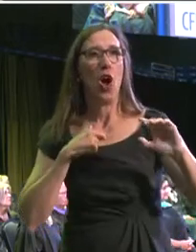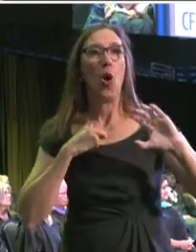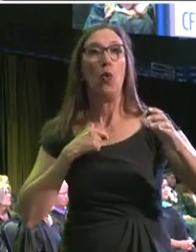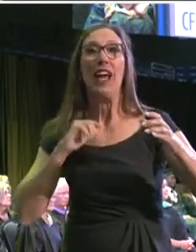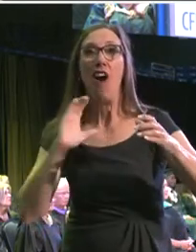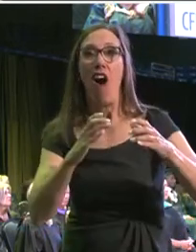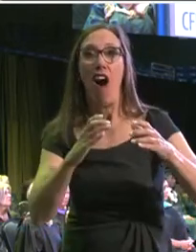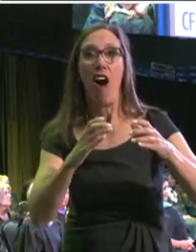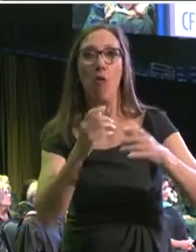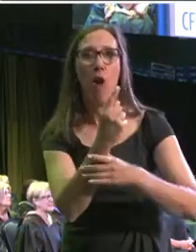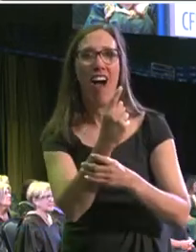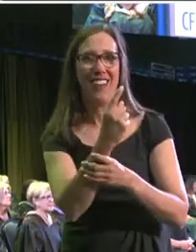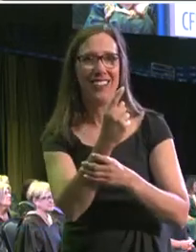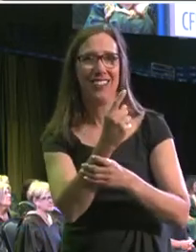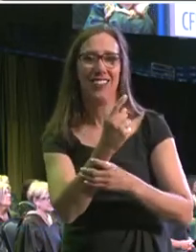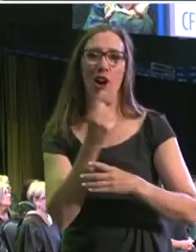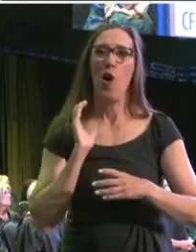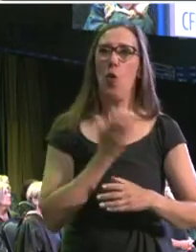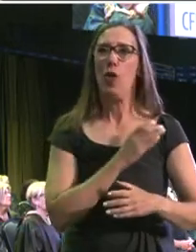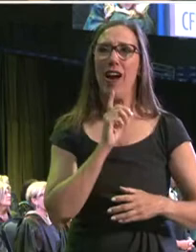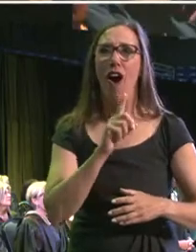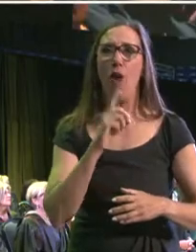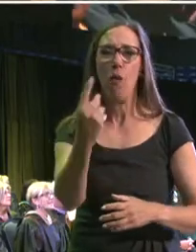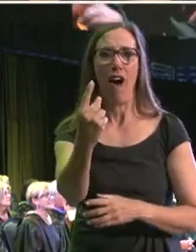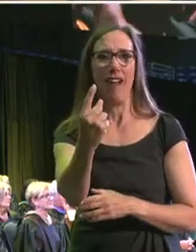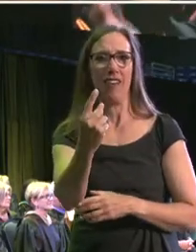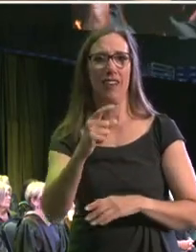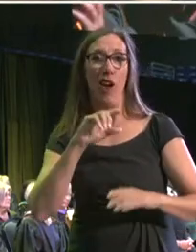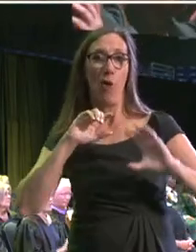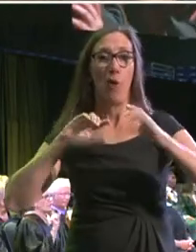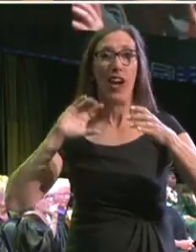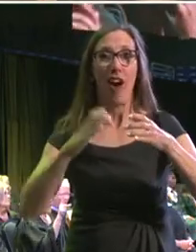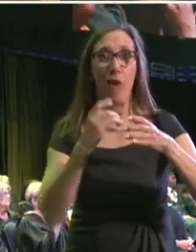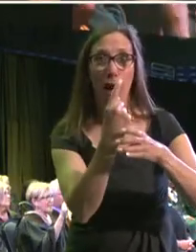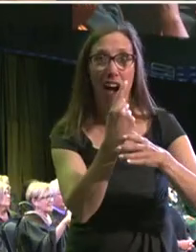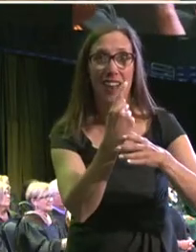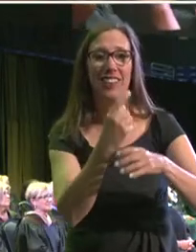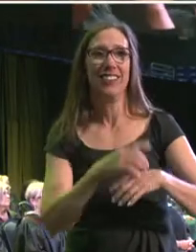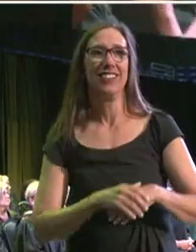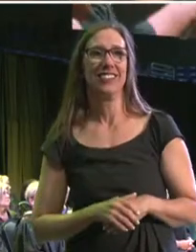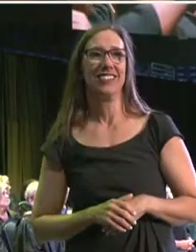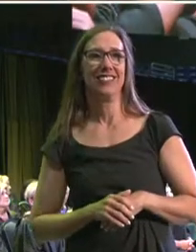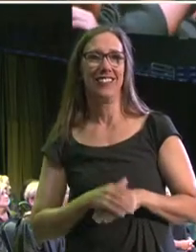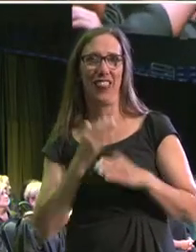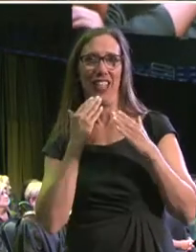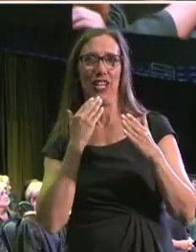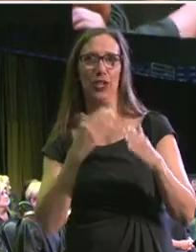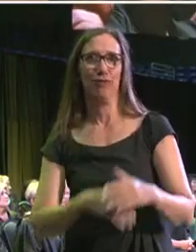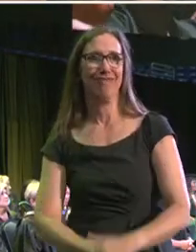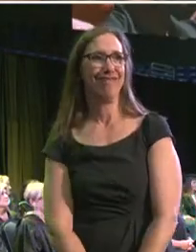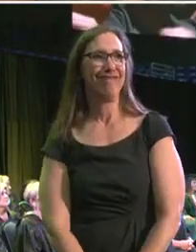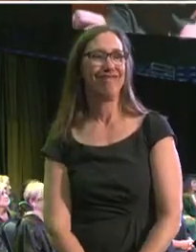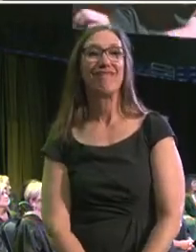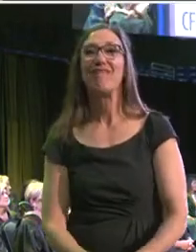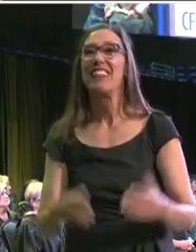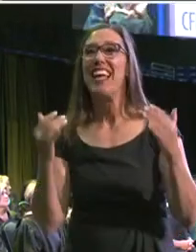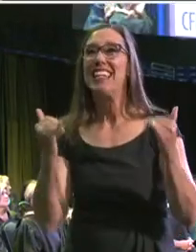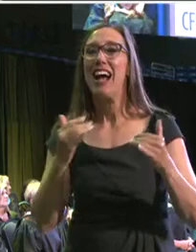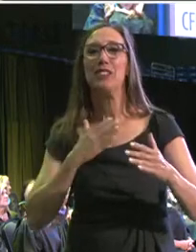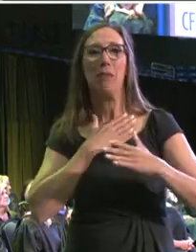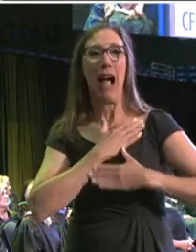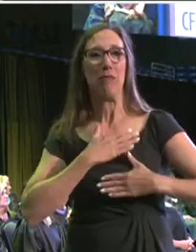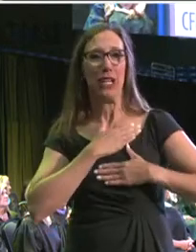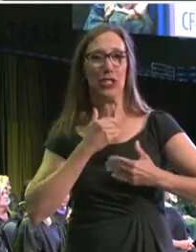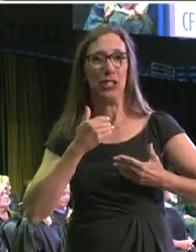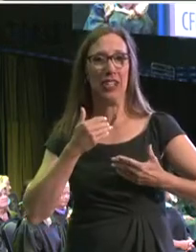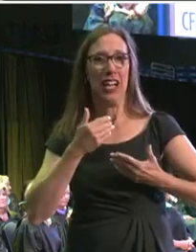are. We are. We are. Thank you. At this time, it's my pleasure to